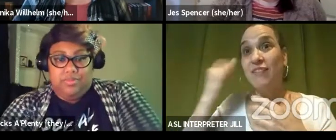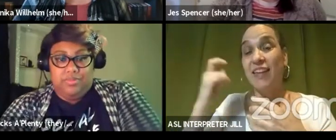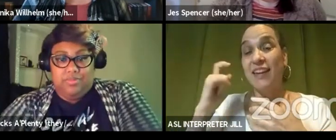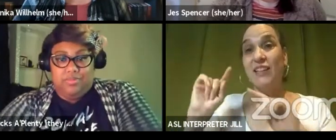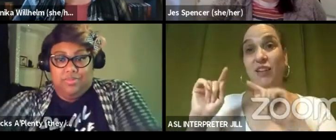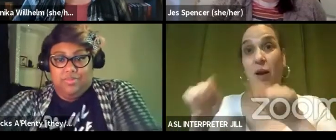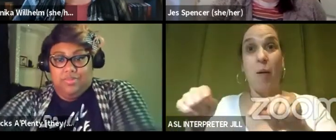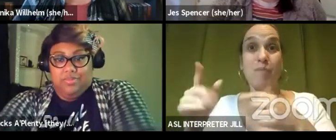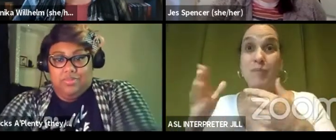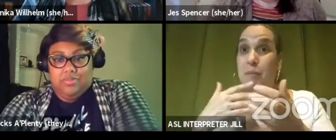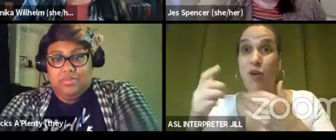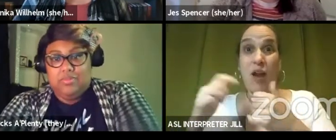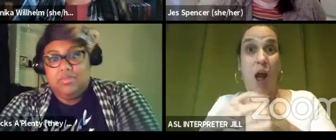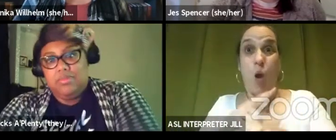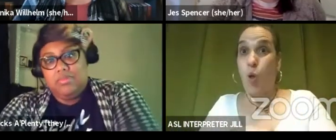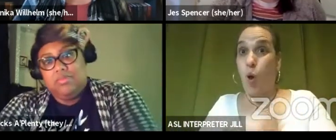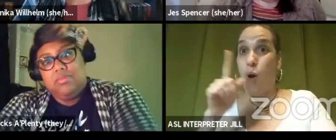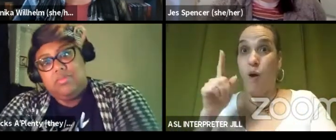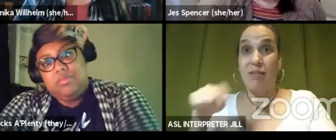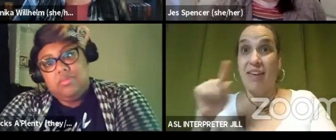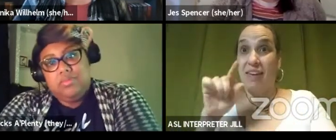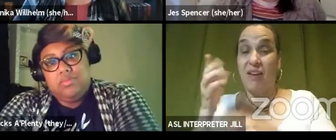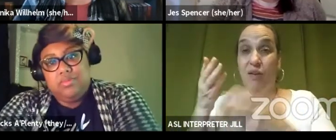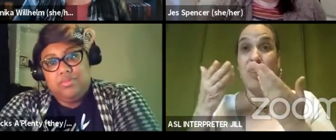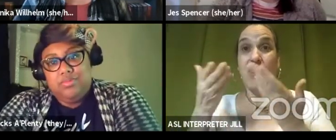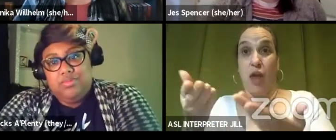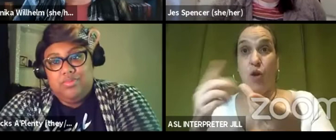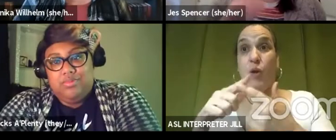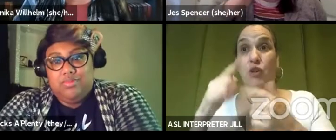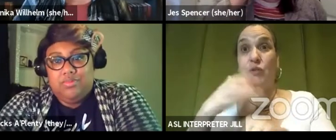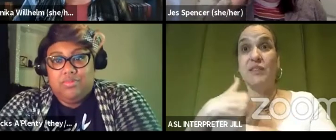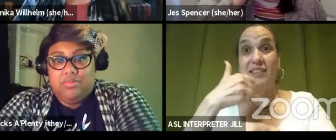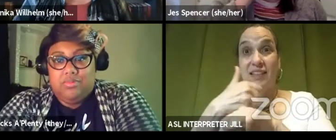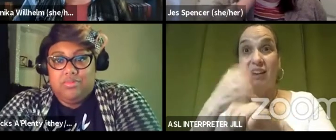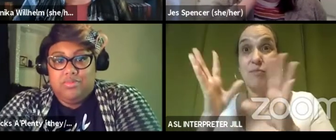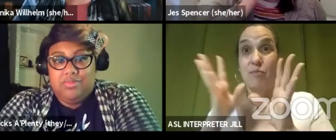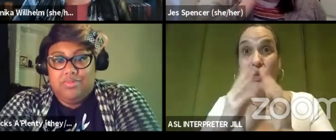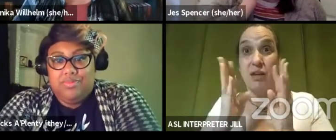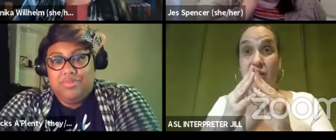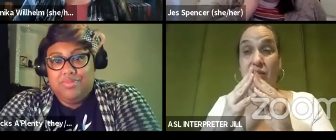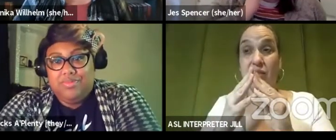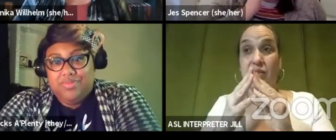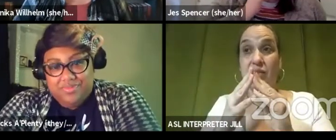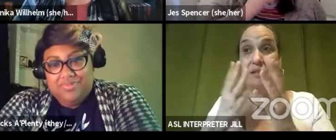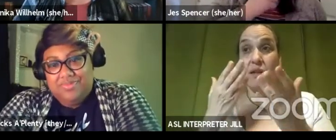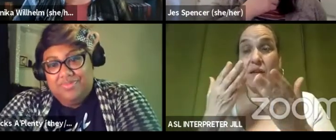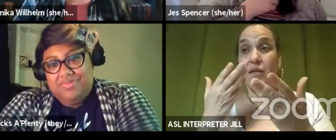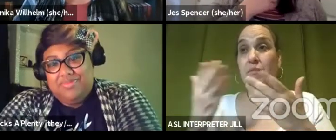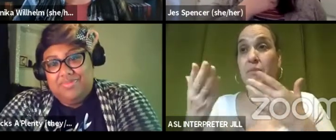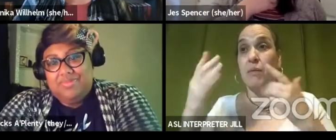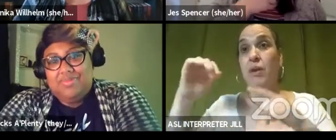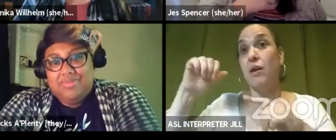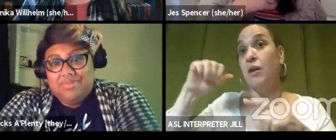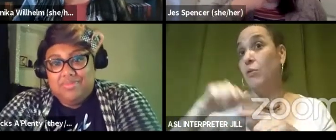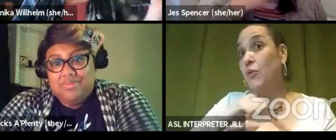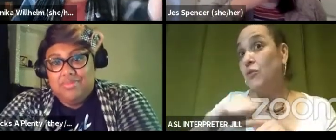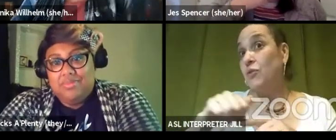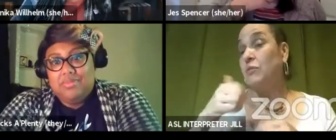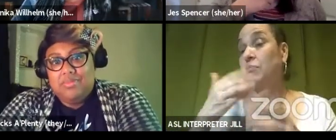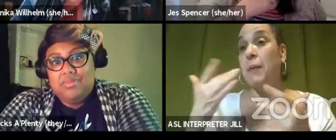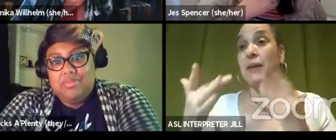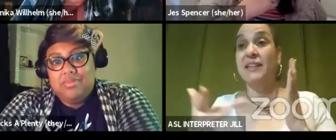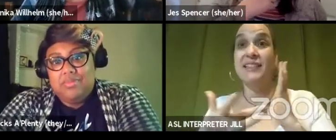length of time. And two, when setting up meetings, perhaps rehearsals, perhaps tech,